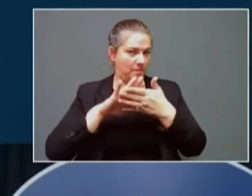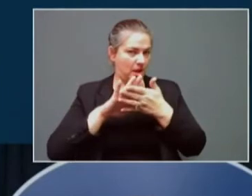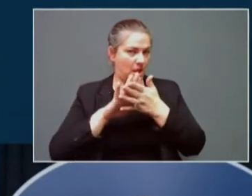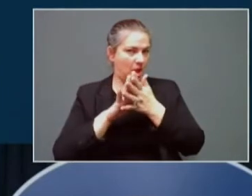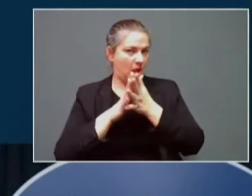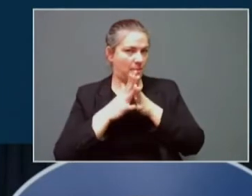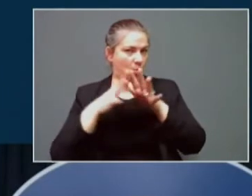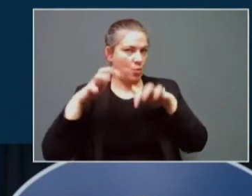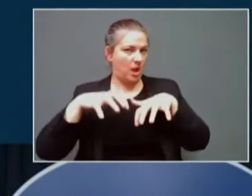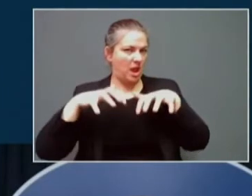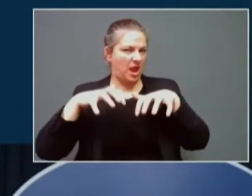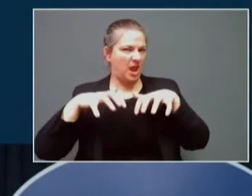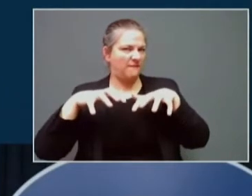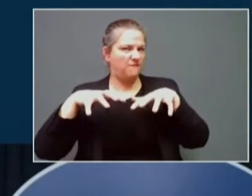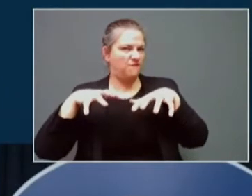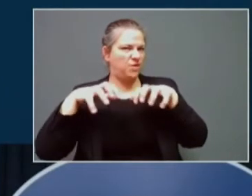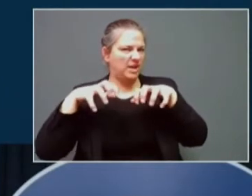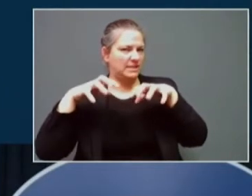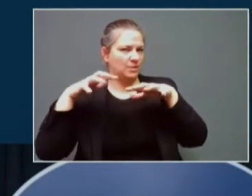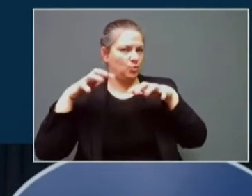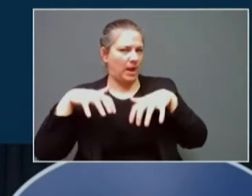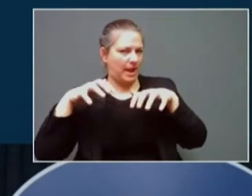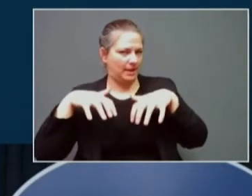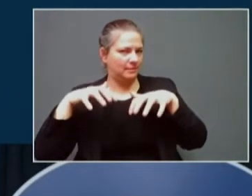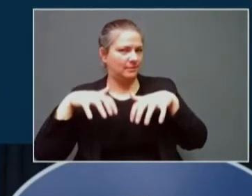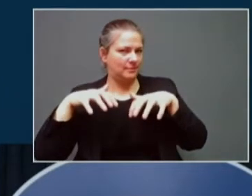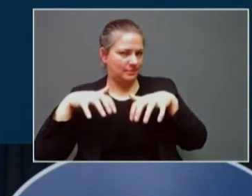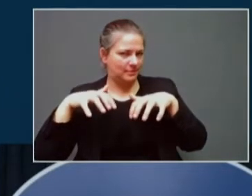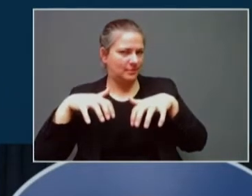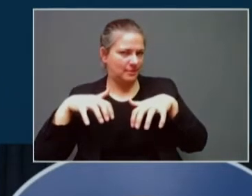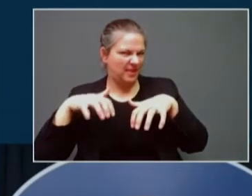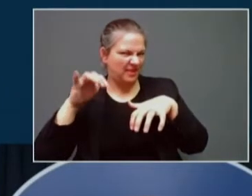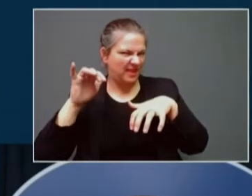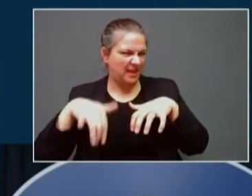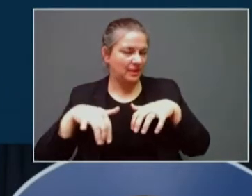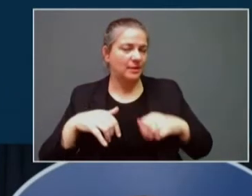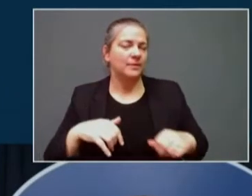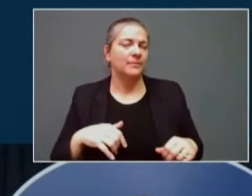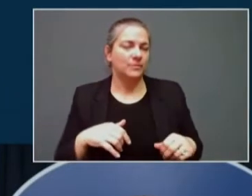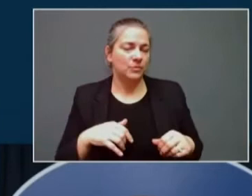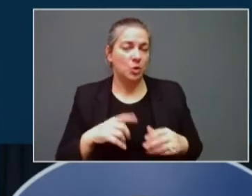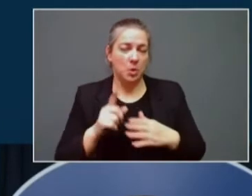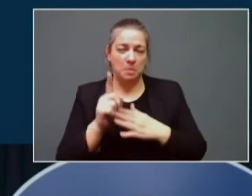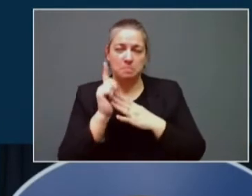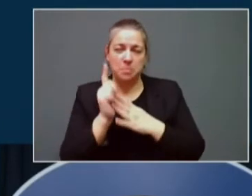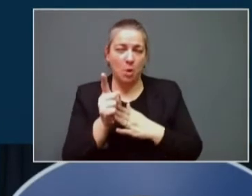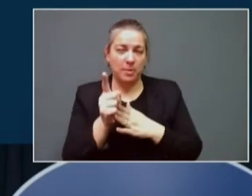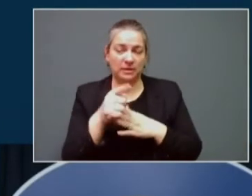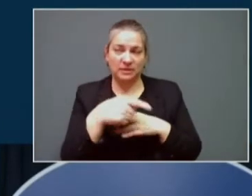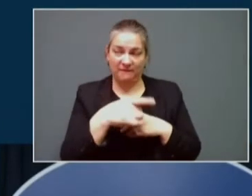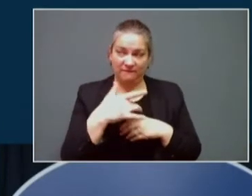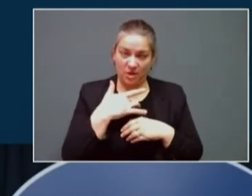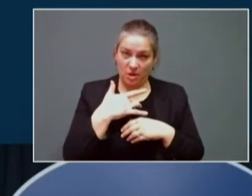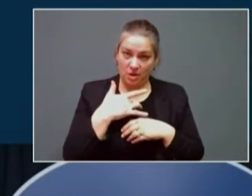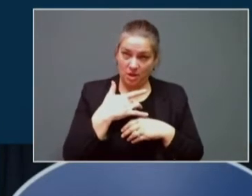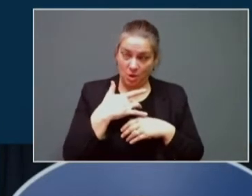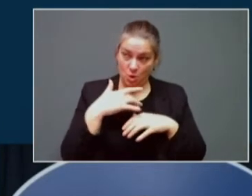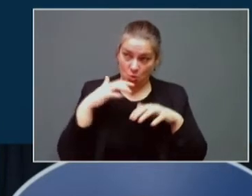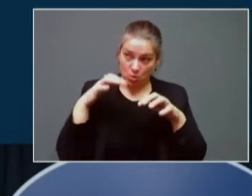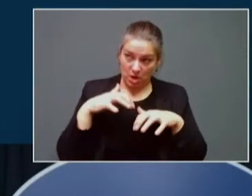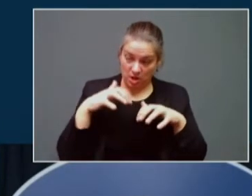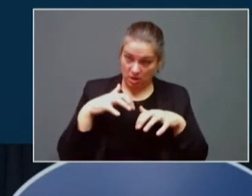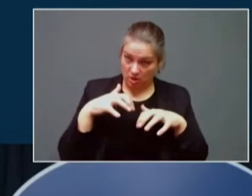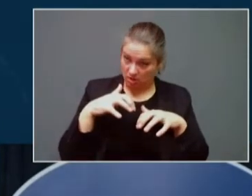governor reiterated that the amount of ice predicted could cause power outages. He's urging Kentuckians not to drive,